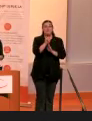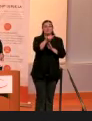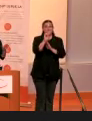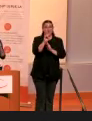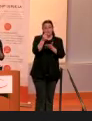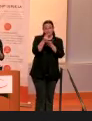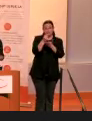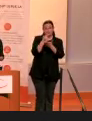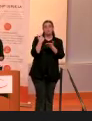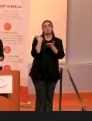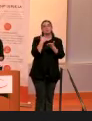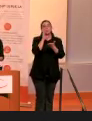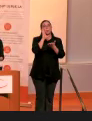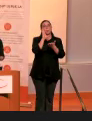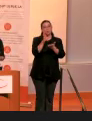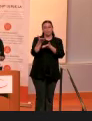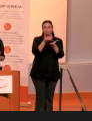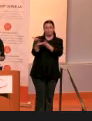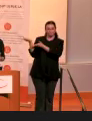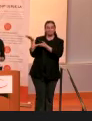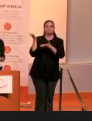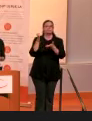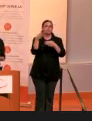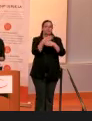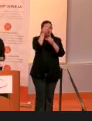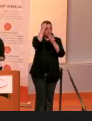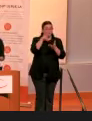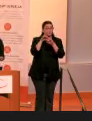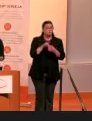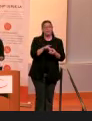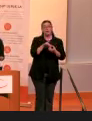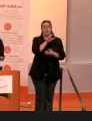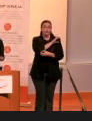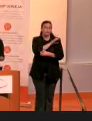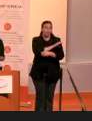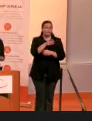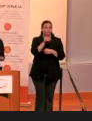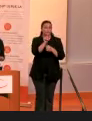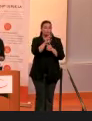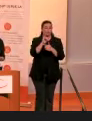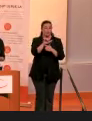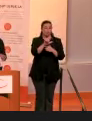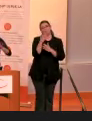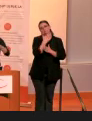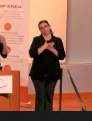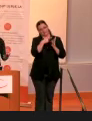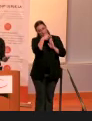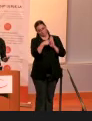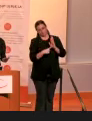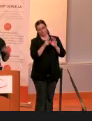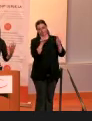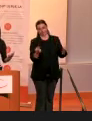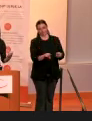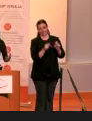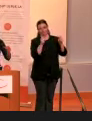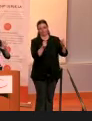today. They'll be speaking a little later and they're sharing some information about their clinical trial. So please read over that. And on the back is how you